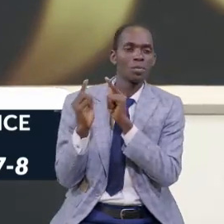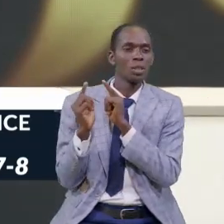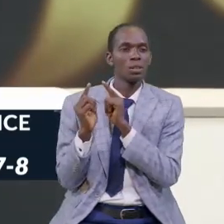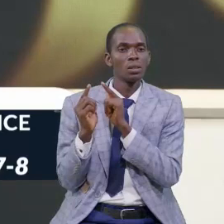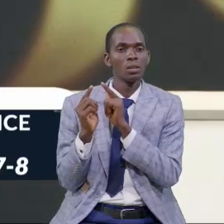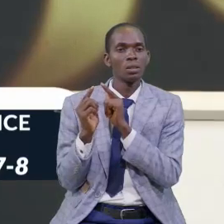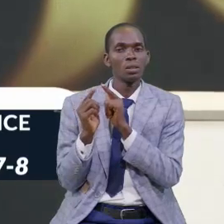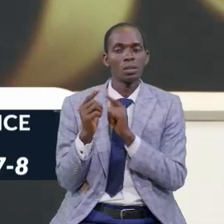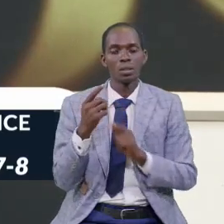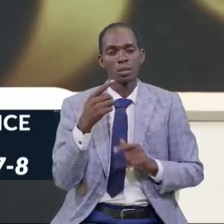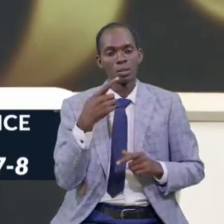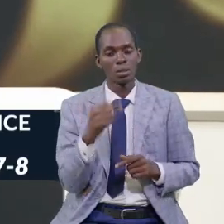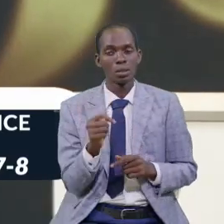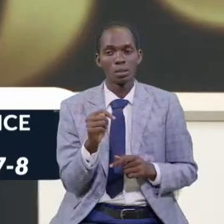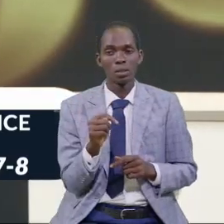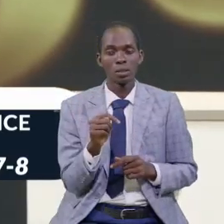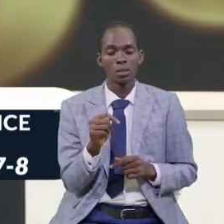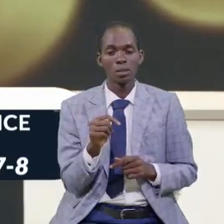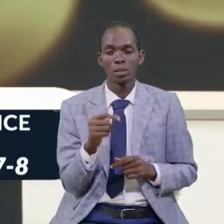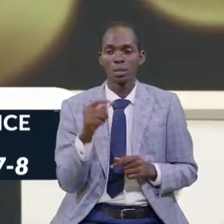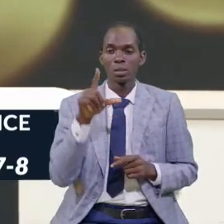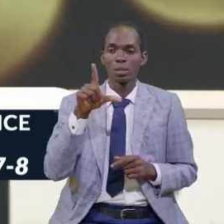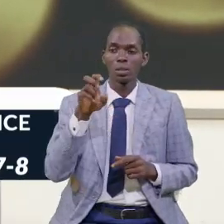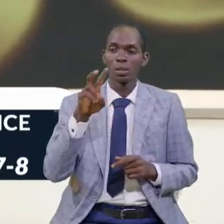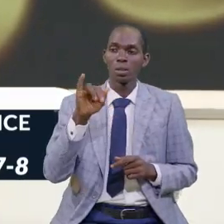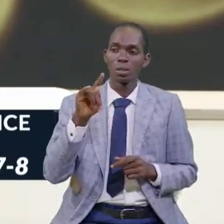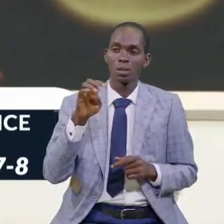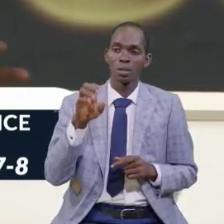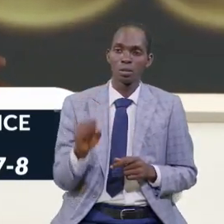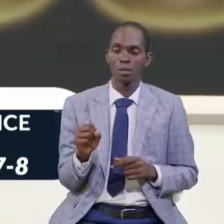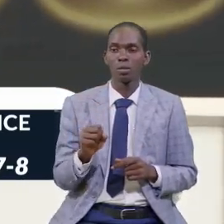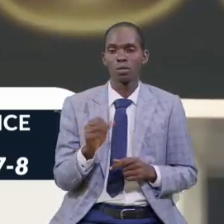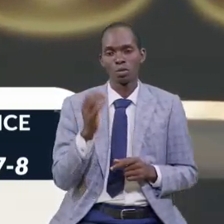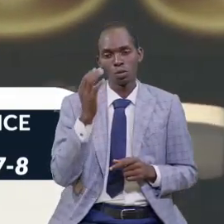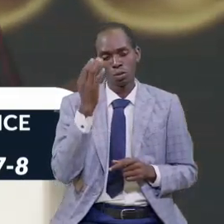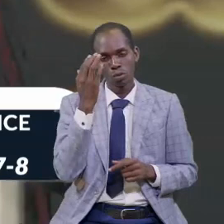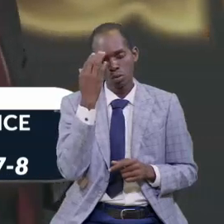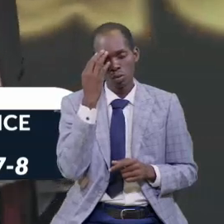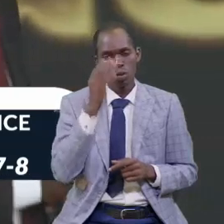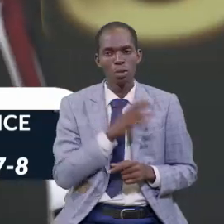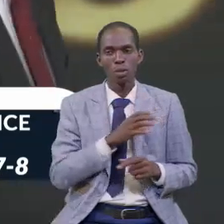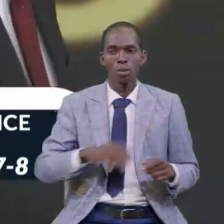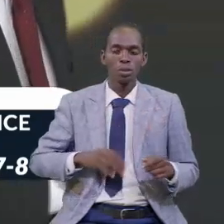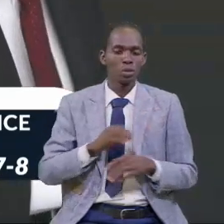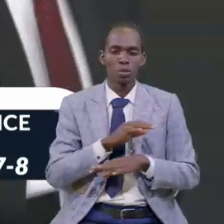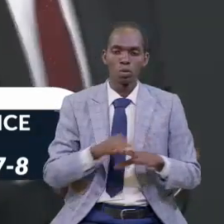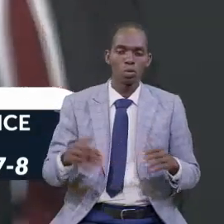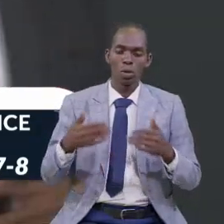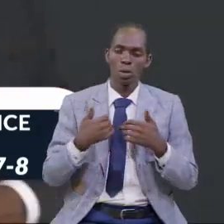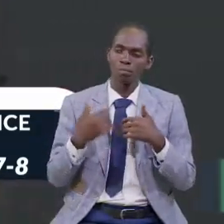Believers who have known Christ, they don't hold malice. What's malice? If